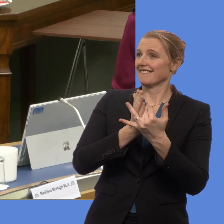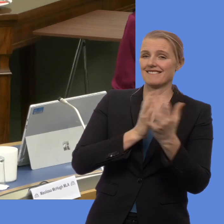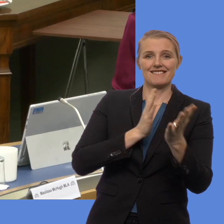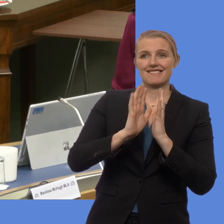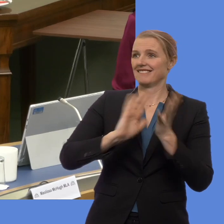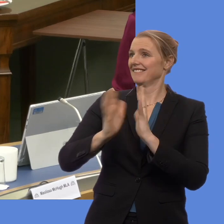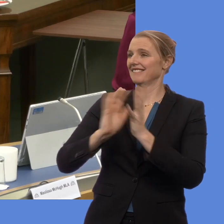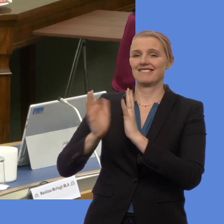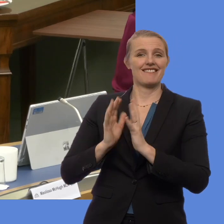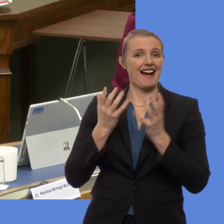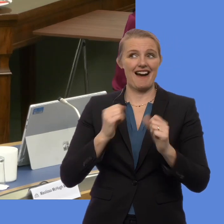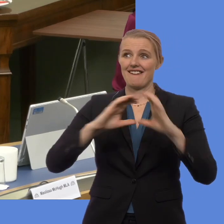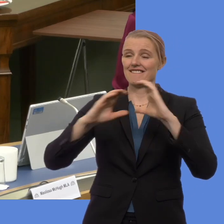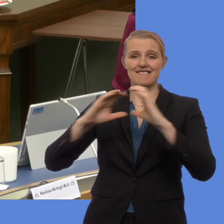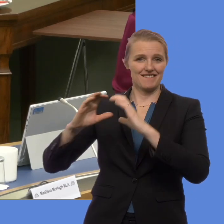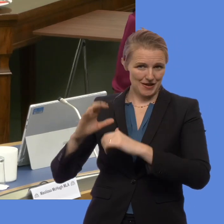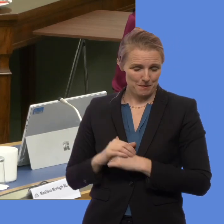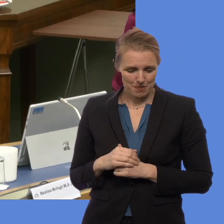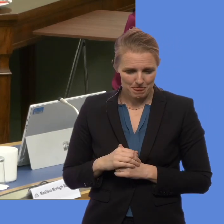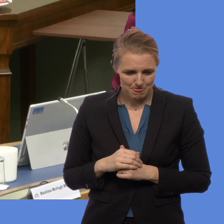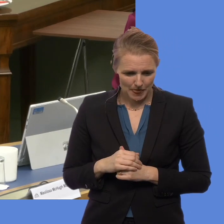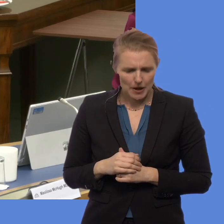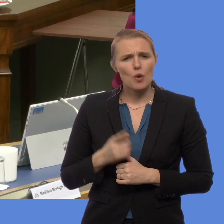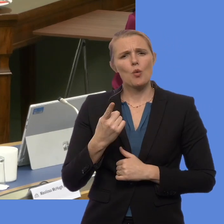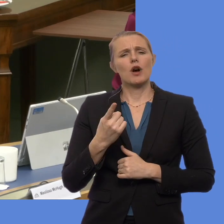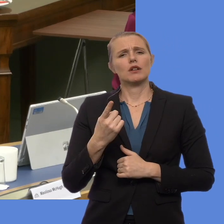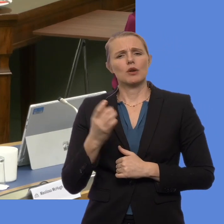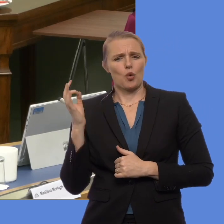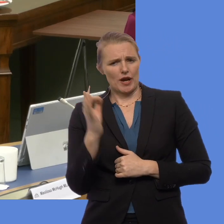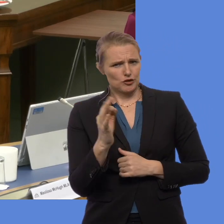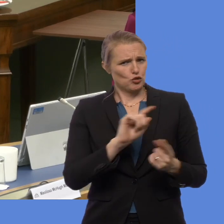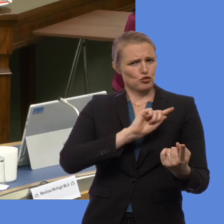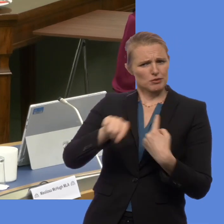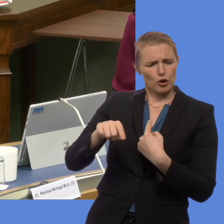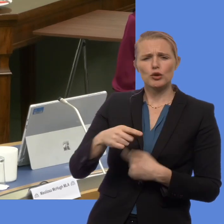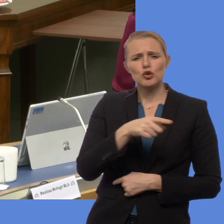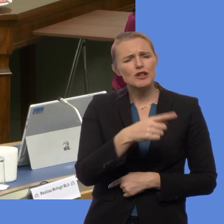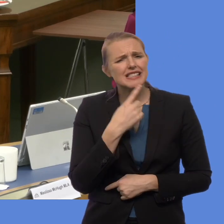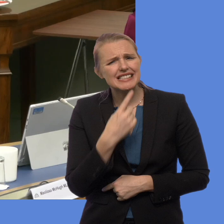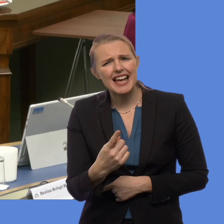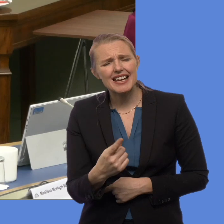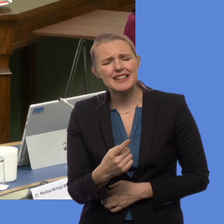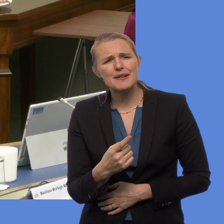in your response to a question from our chair, you had when he asked